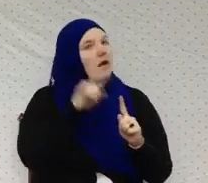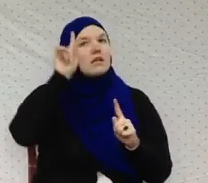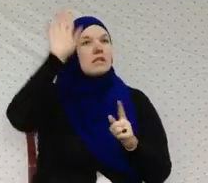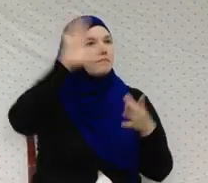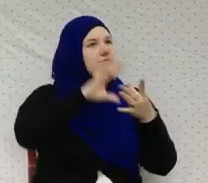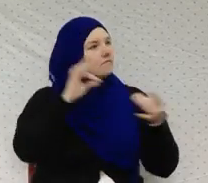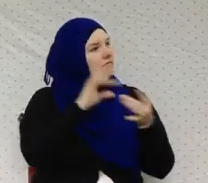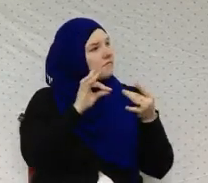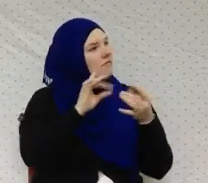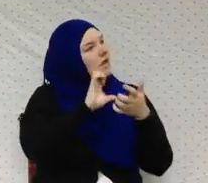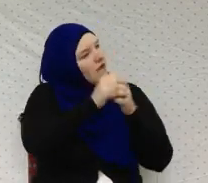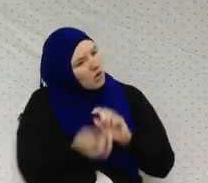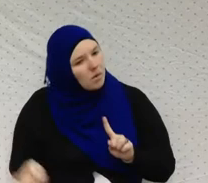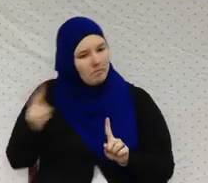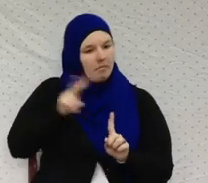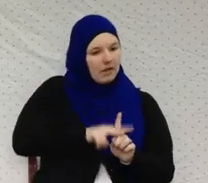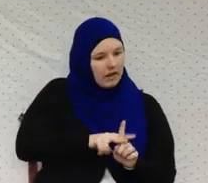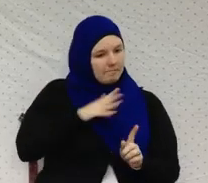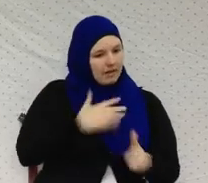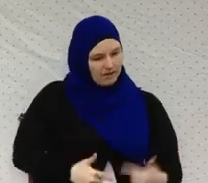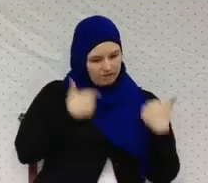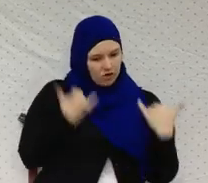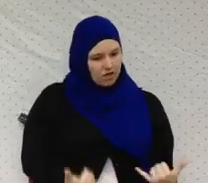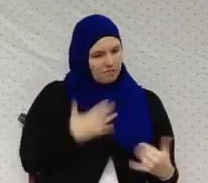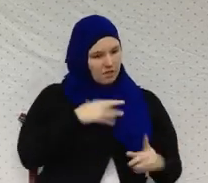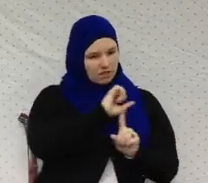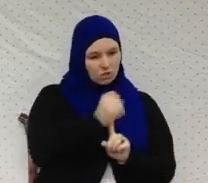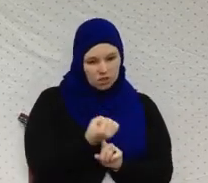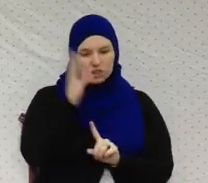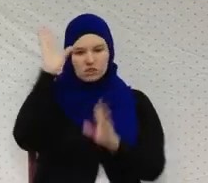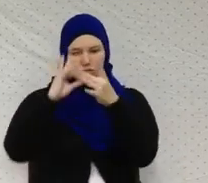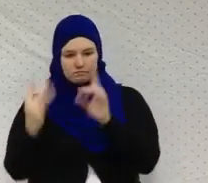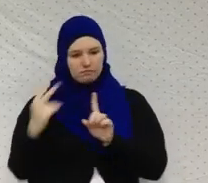His word what is relevant to your need at the moment.